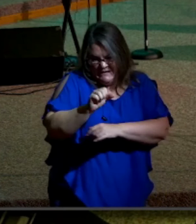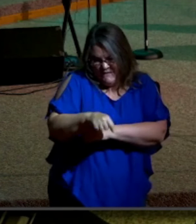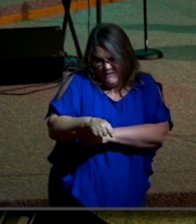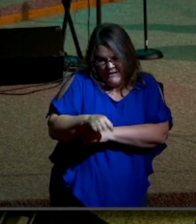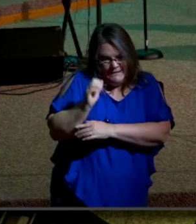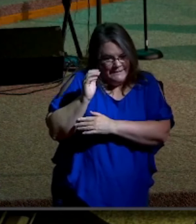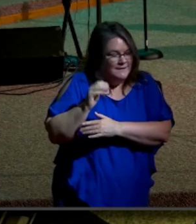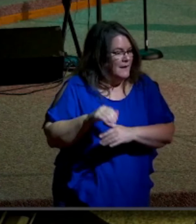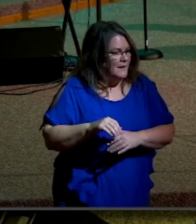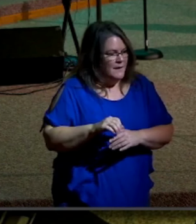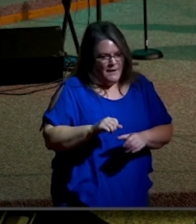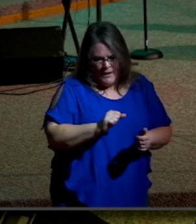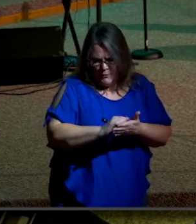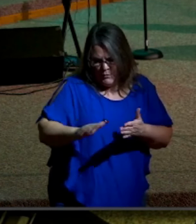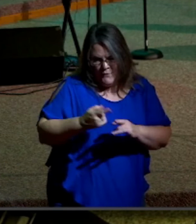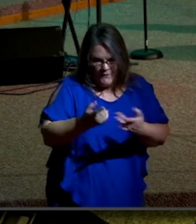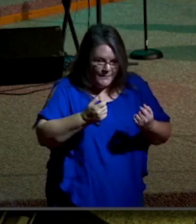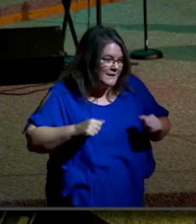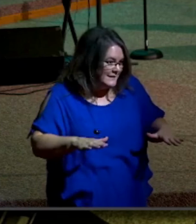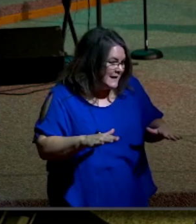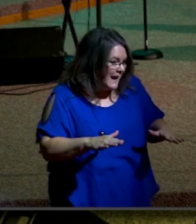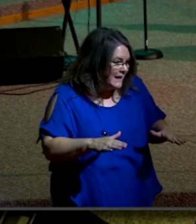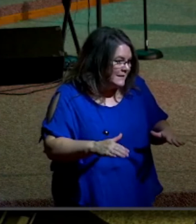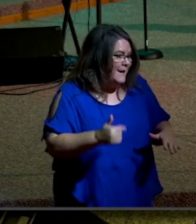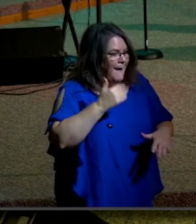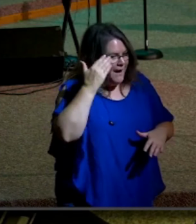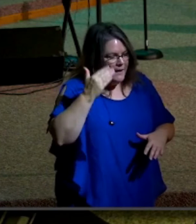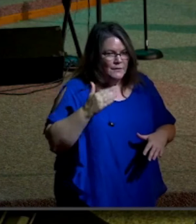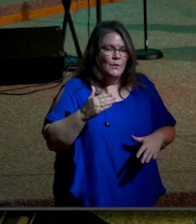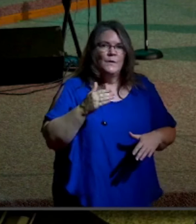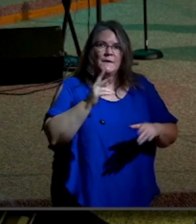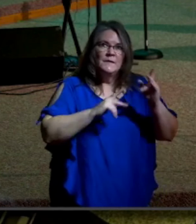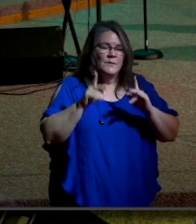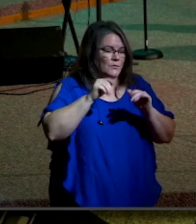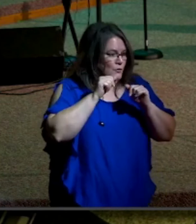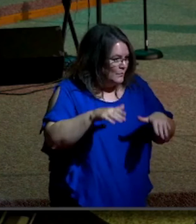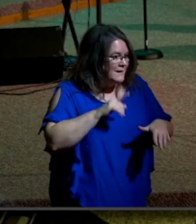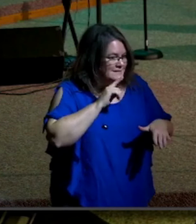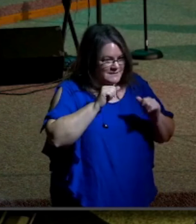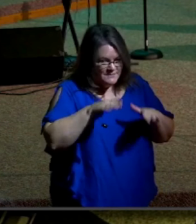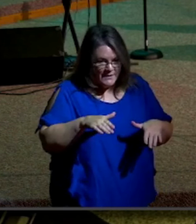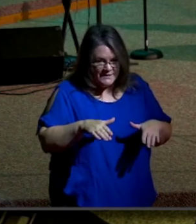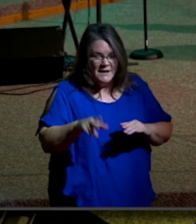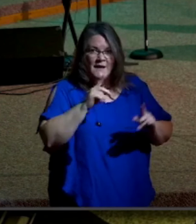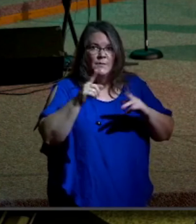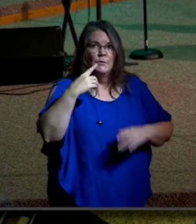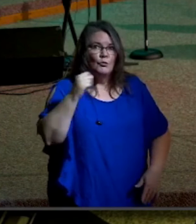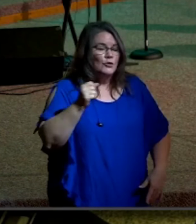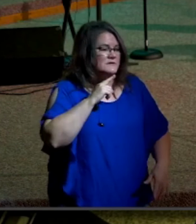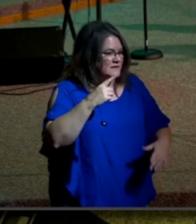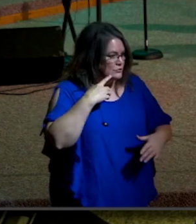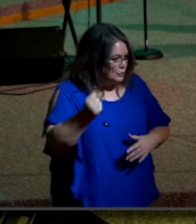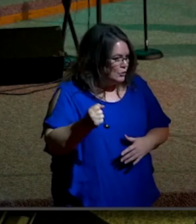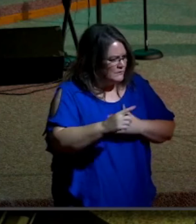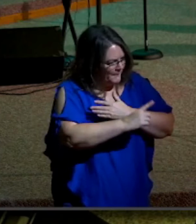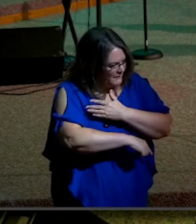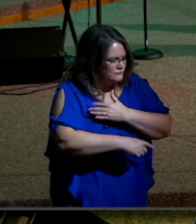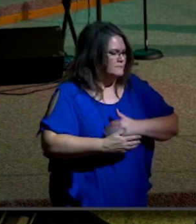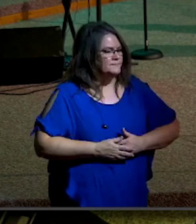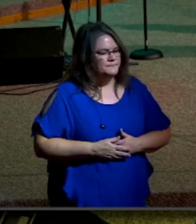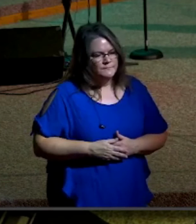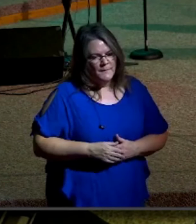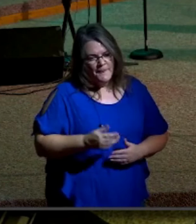them from the land. For I know that whom you bless is blessed, and he whom you curse is cursed." I think maybe that was one of his first